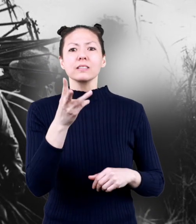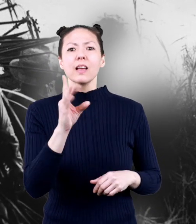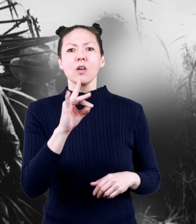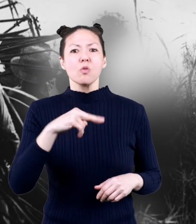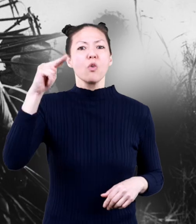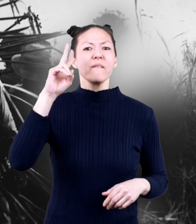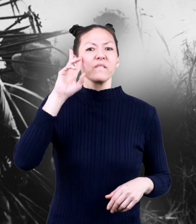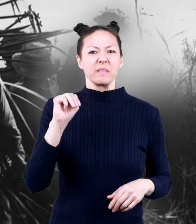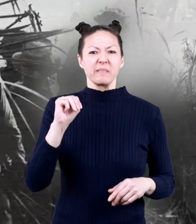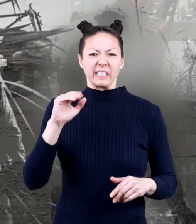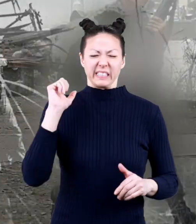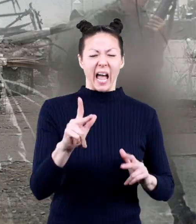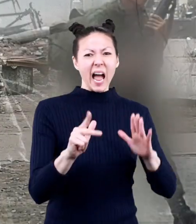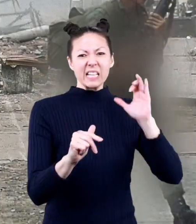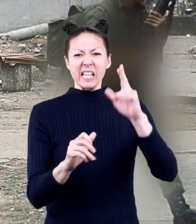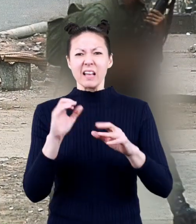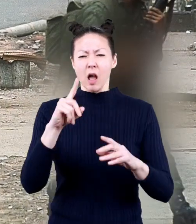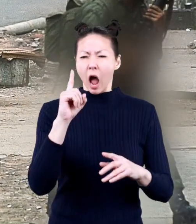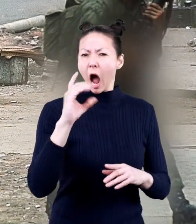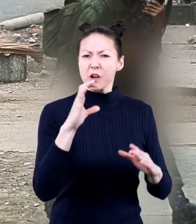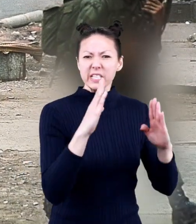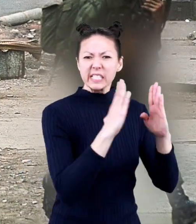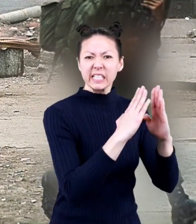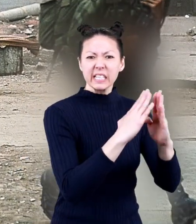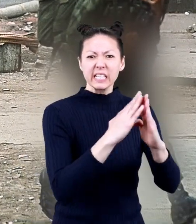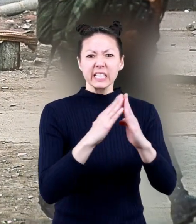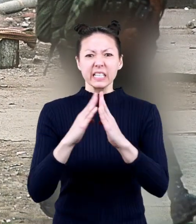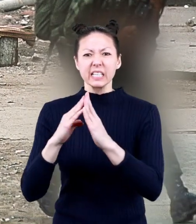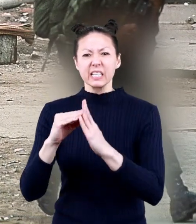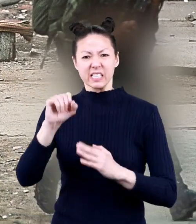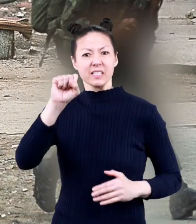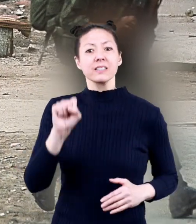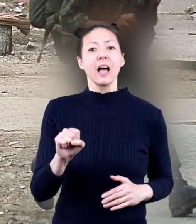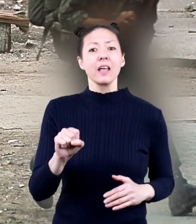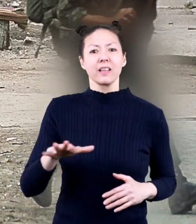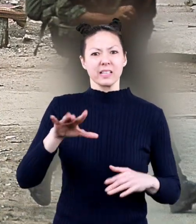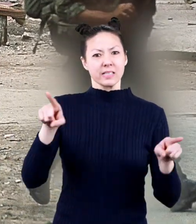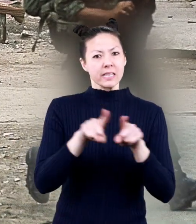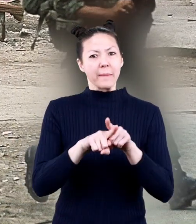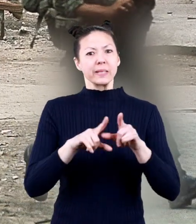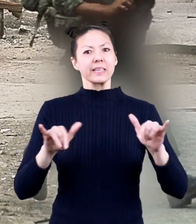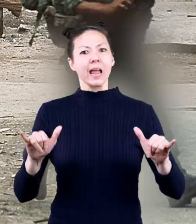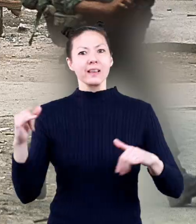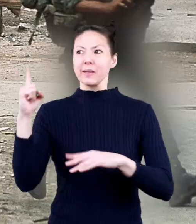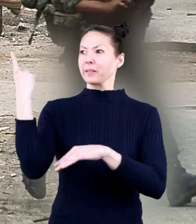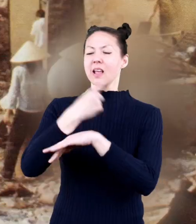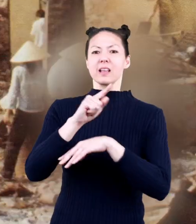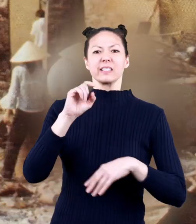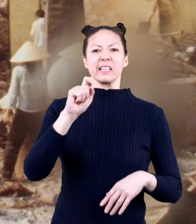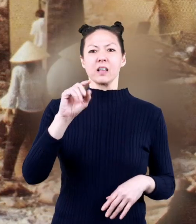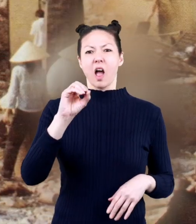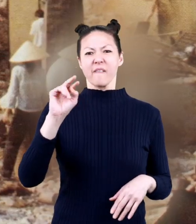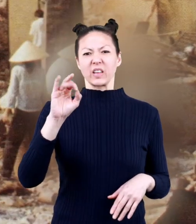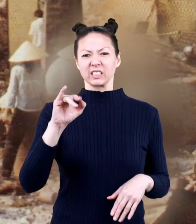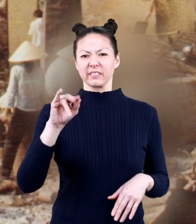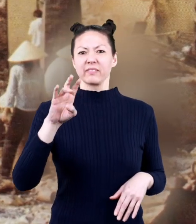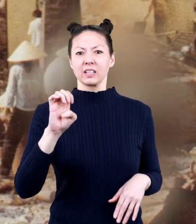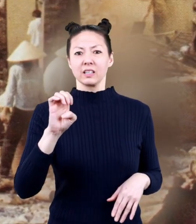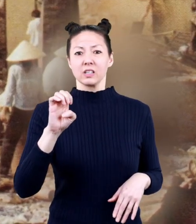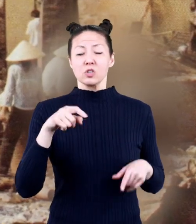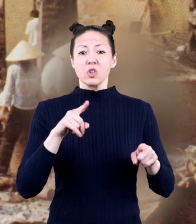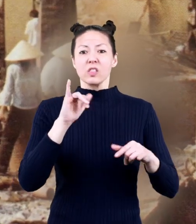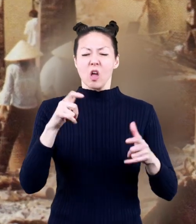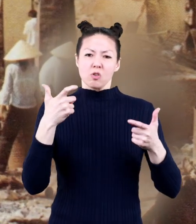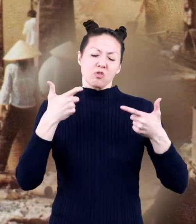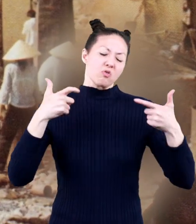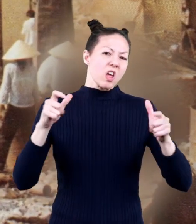In 1968, North Vietnam attacked about 100 cities in the South on the same day during the Tet